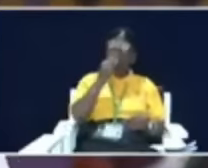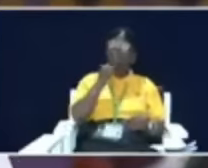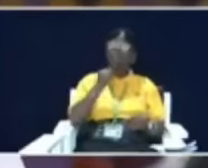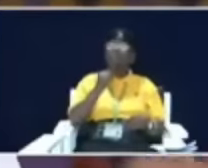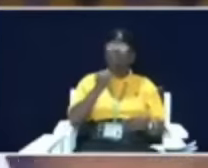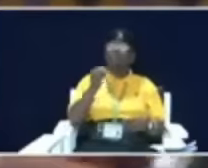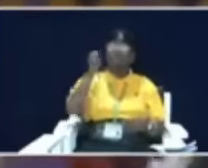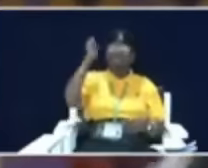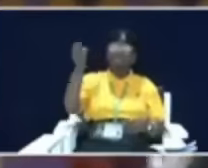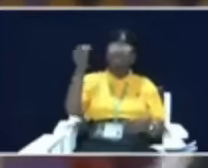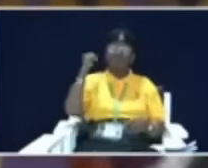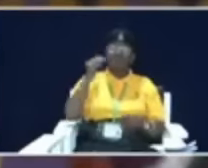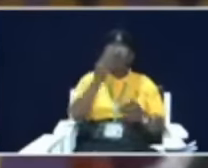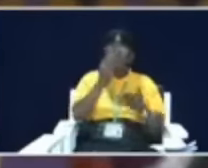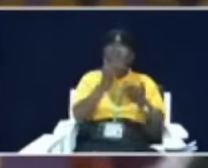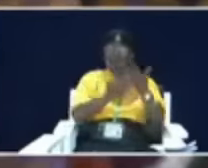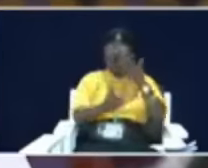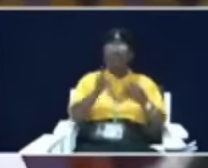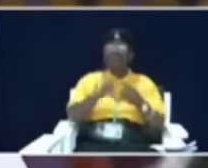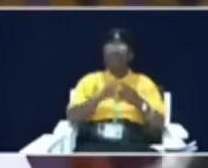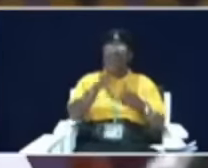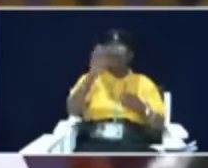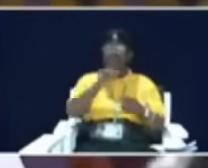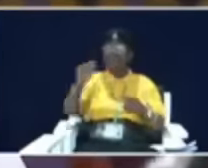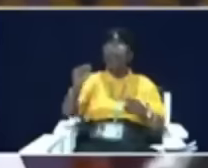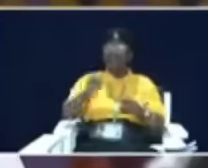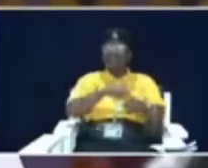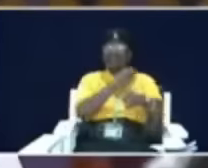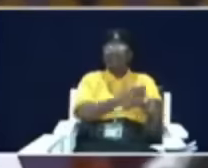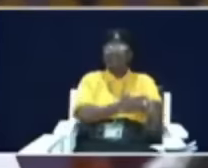He was born to be a mighty conqueror,